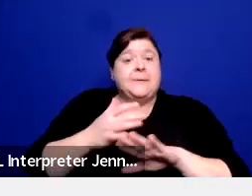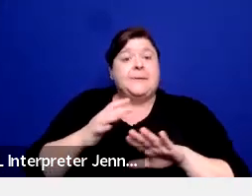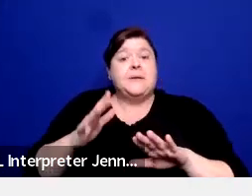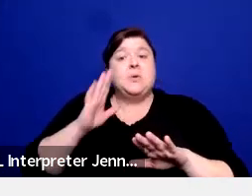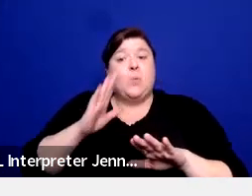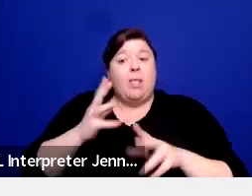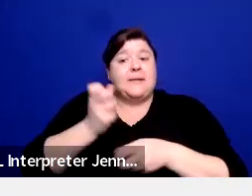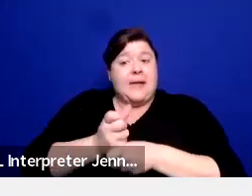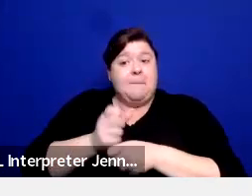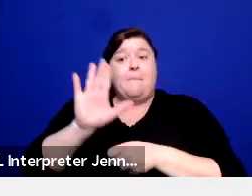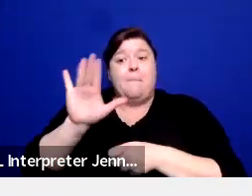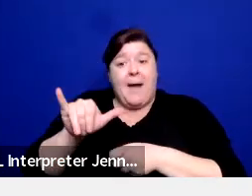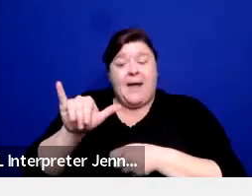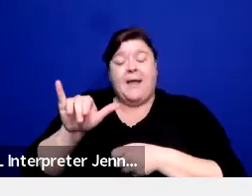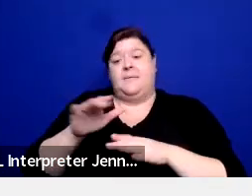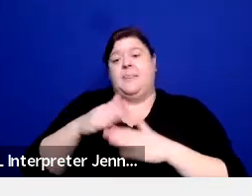end of April.